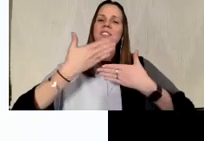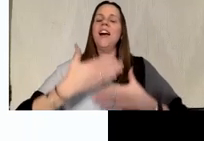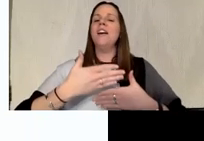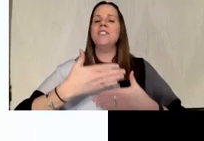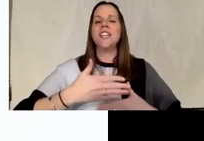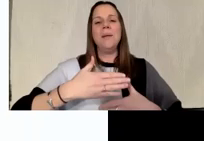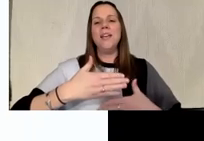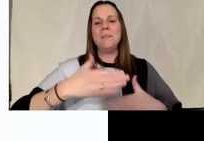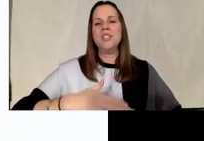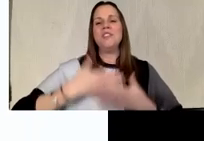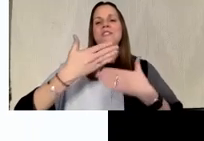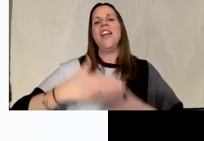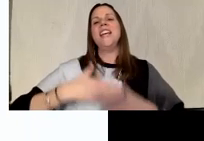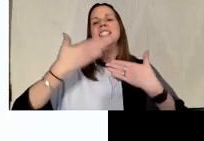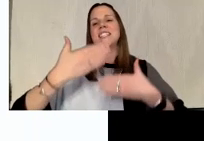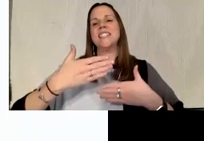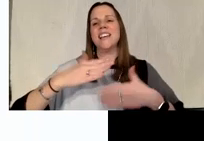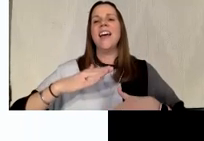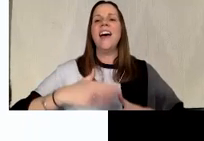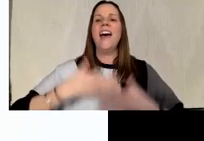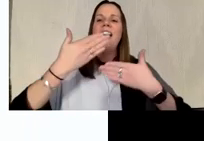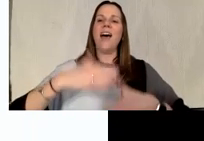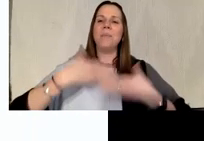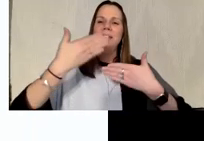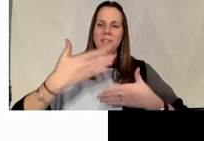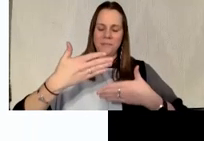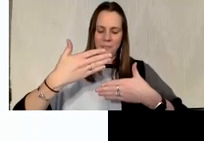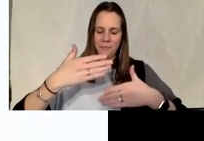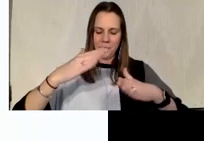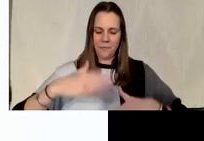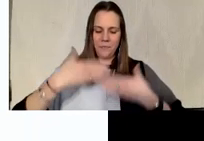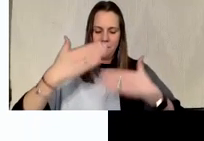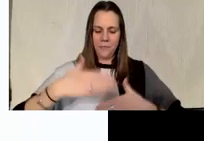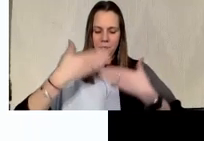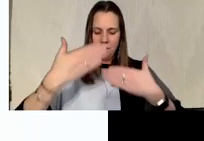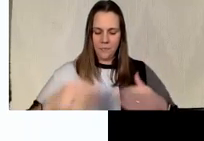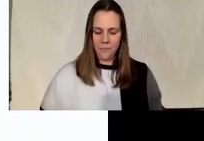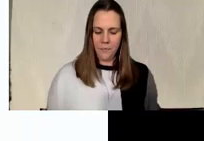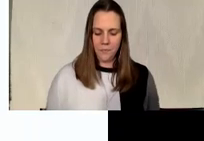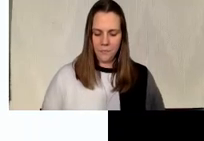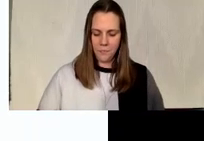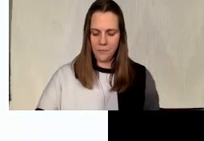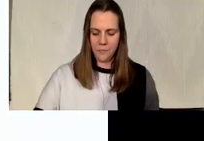feeling of love is coming up to your face. Happy.